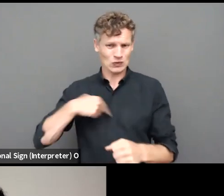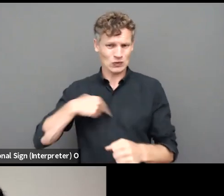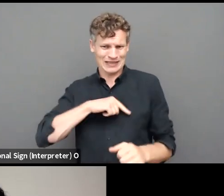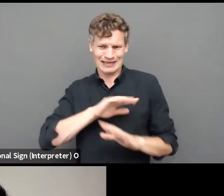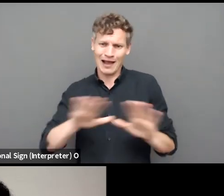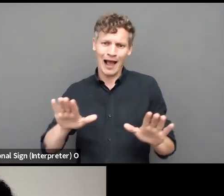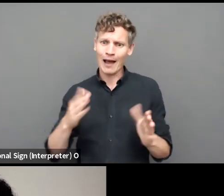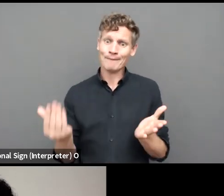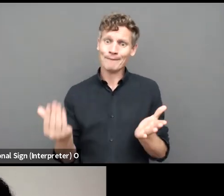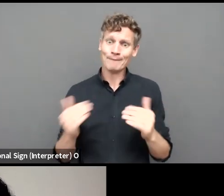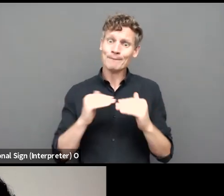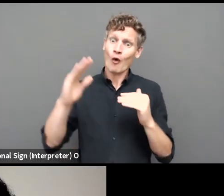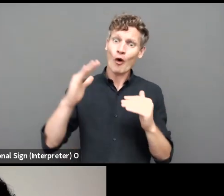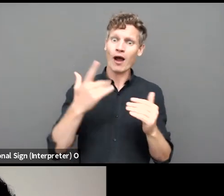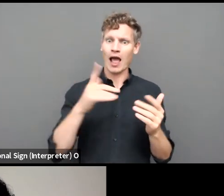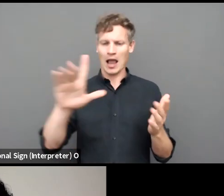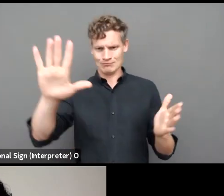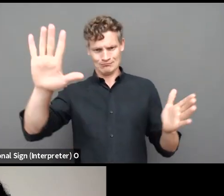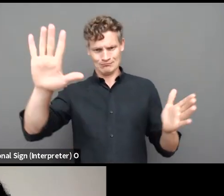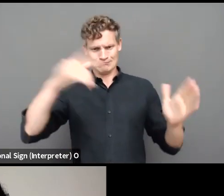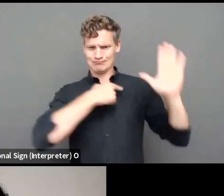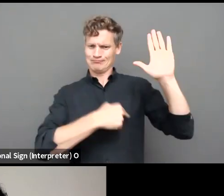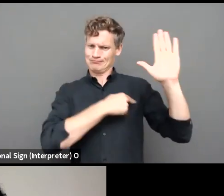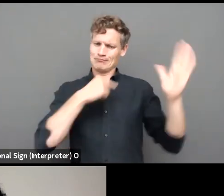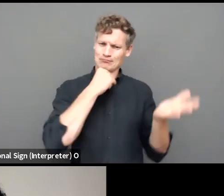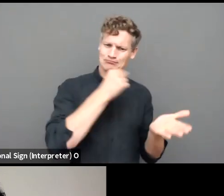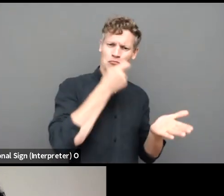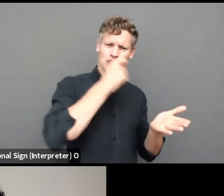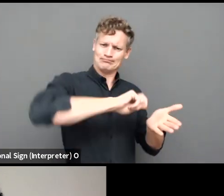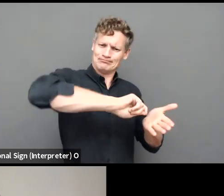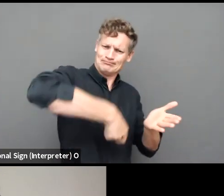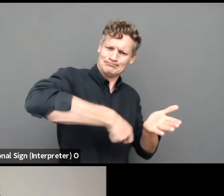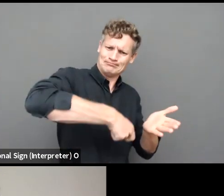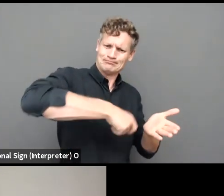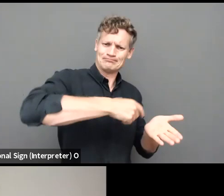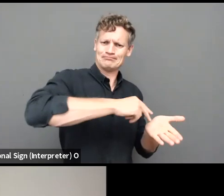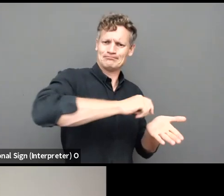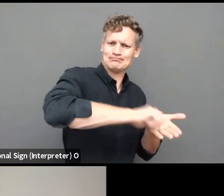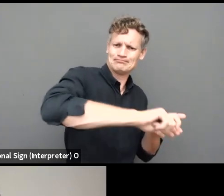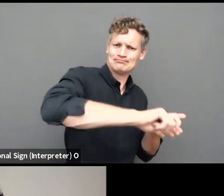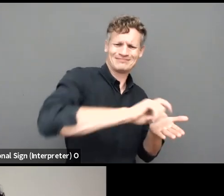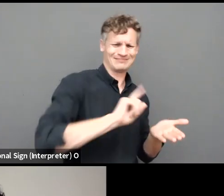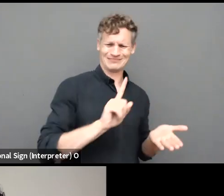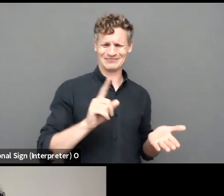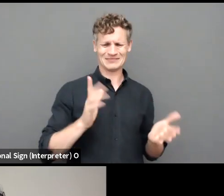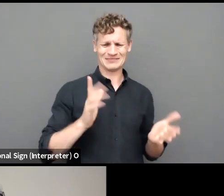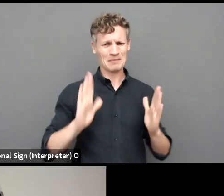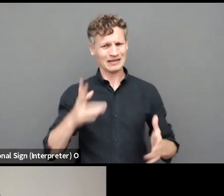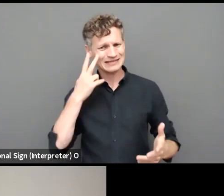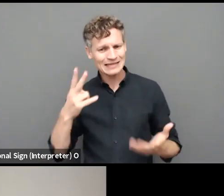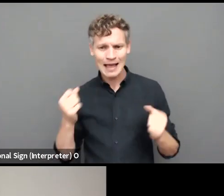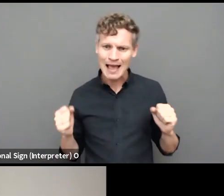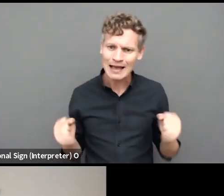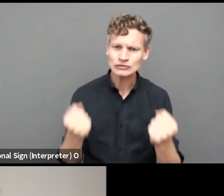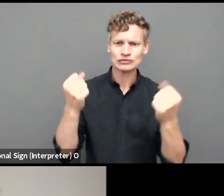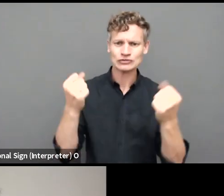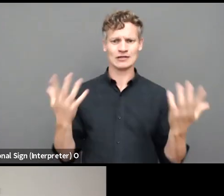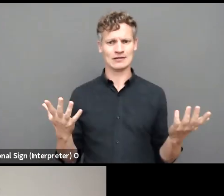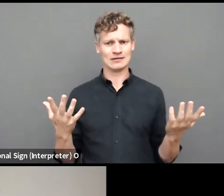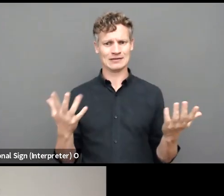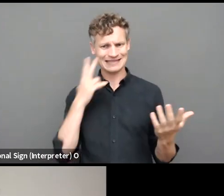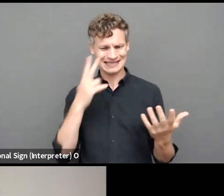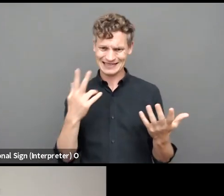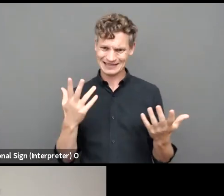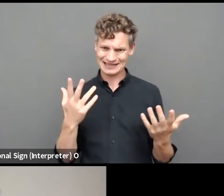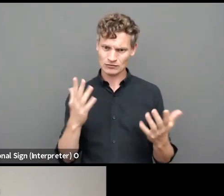happen. And that's where I think the key for this conversation is. It is remarkable, is it not? And I think we have to pay tribute to some of the panelists we've